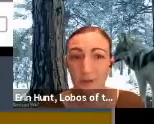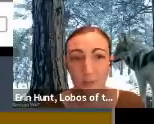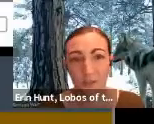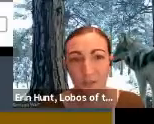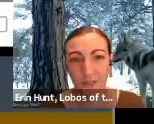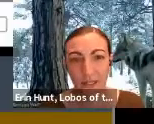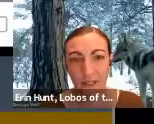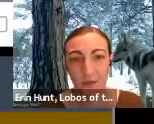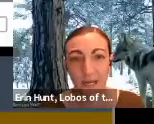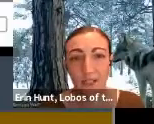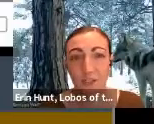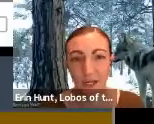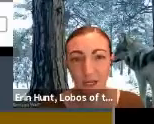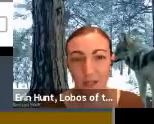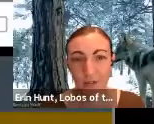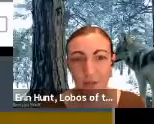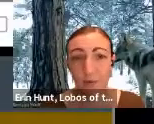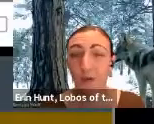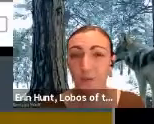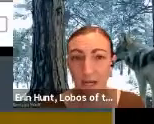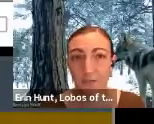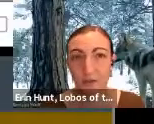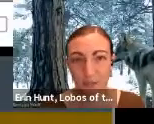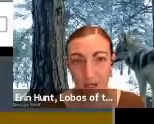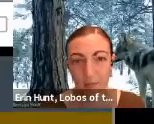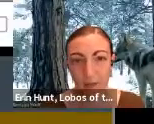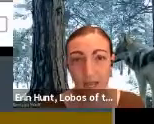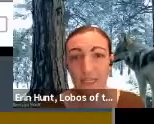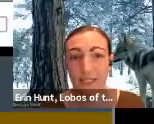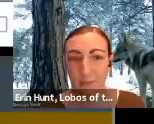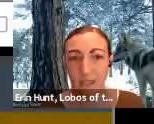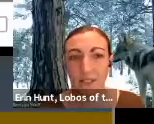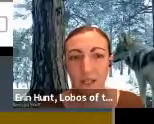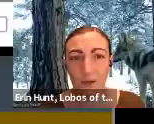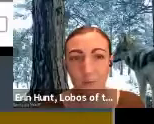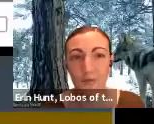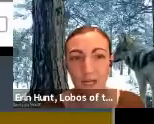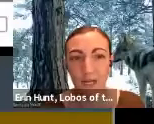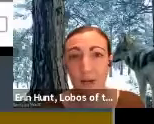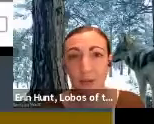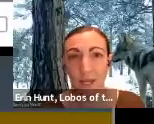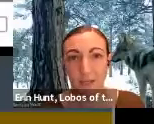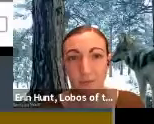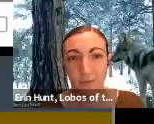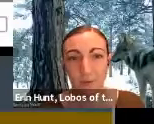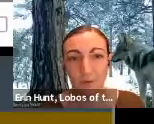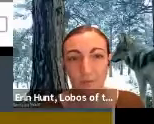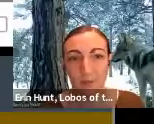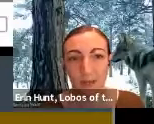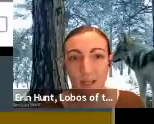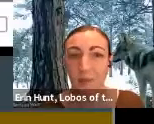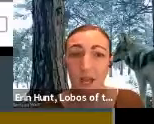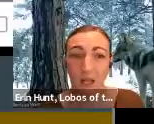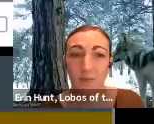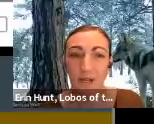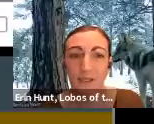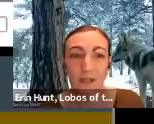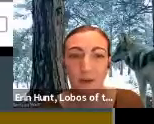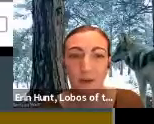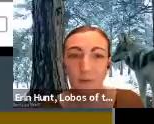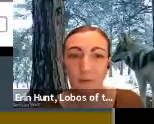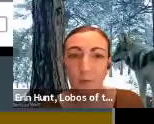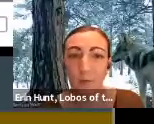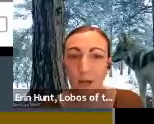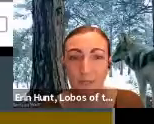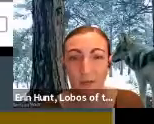One important opportunity to create change from the grassroots up is the Mexican wolf 10J management rule. Because